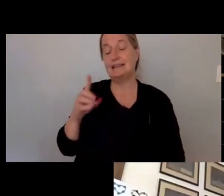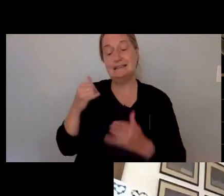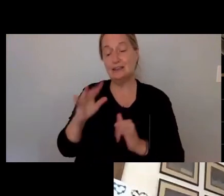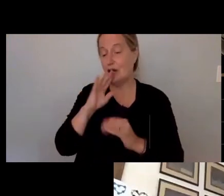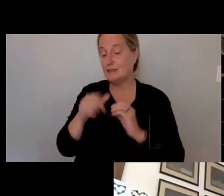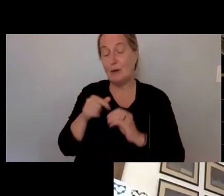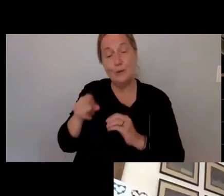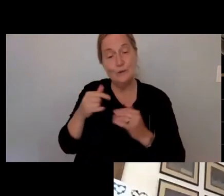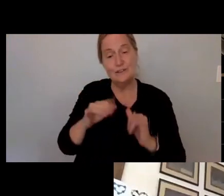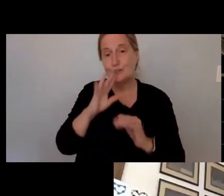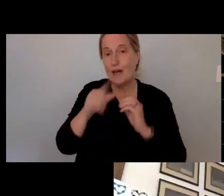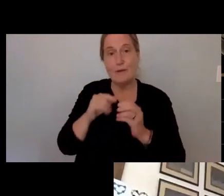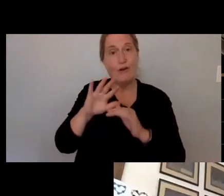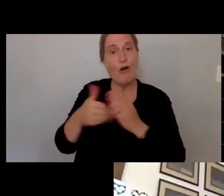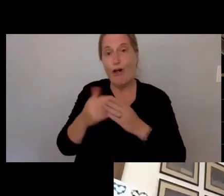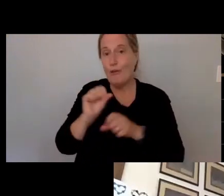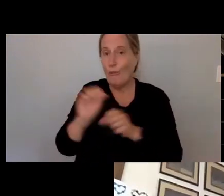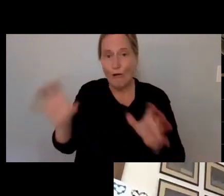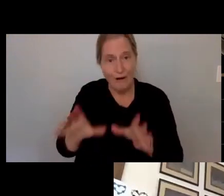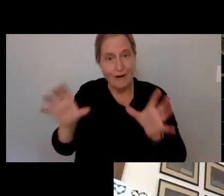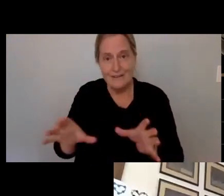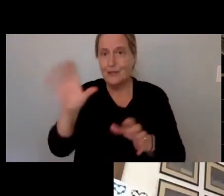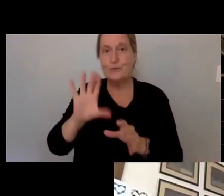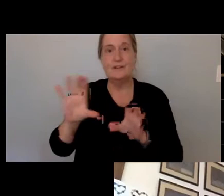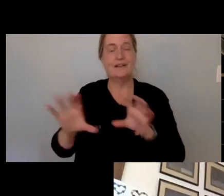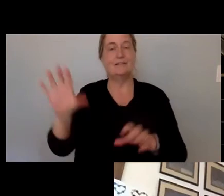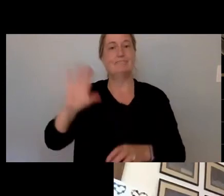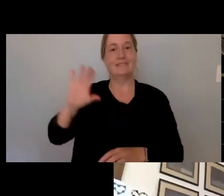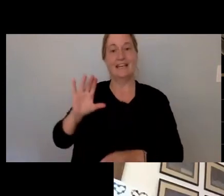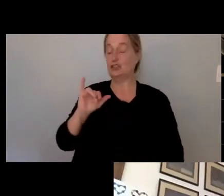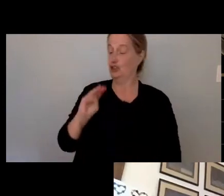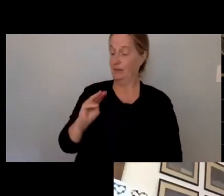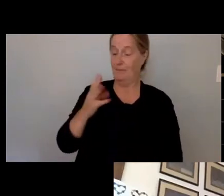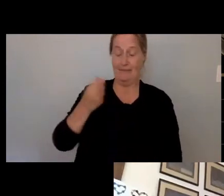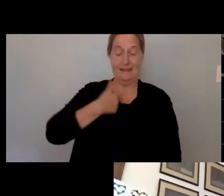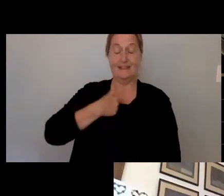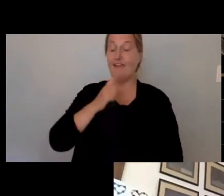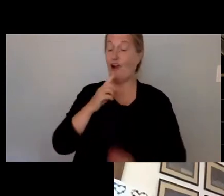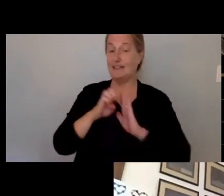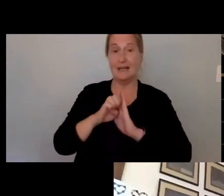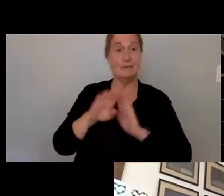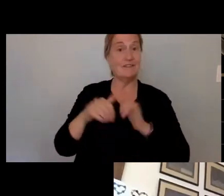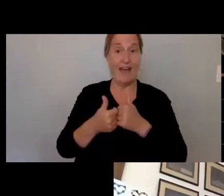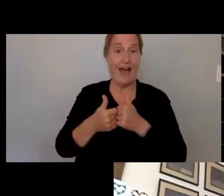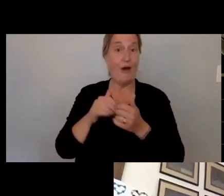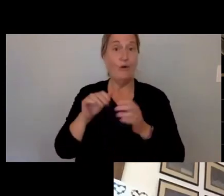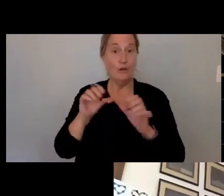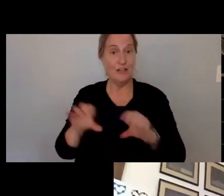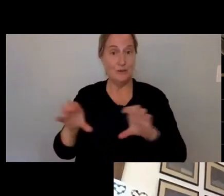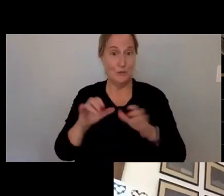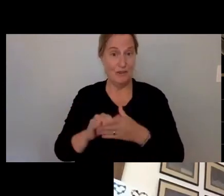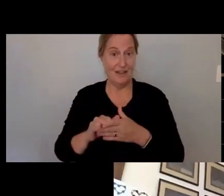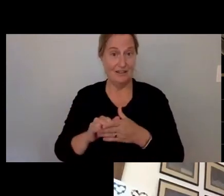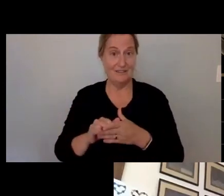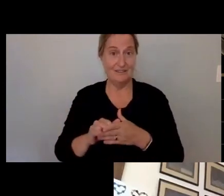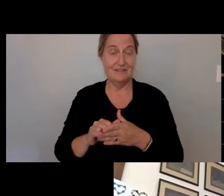And Jim and I are examples of how this can get done. And I'll absolutely go get